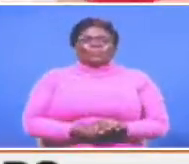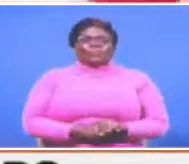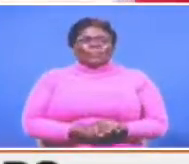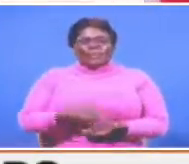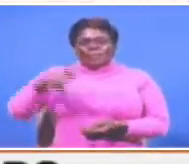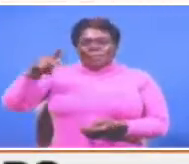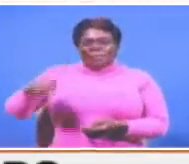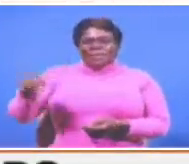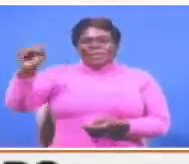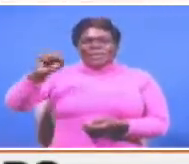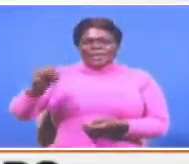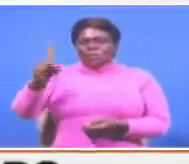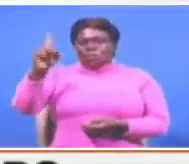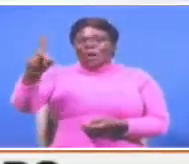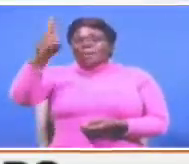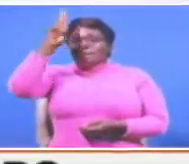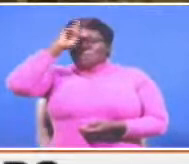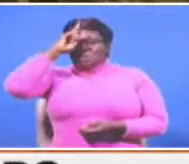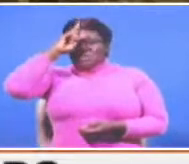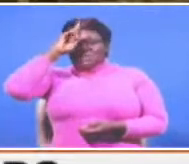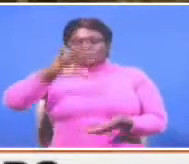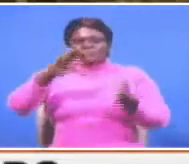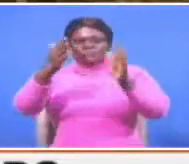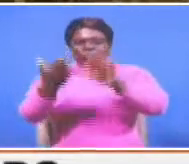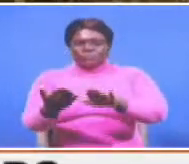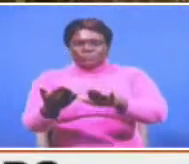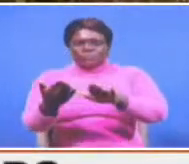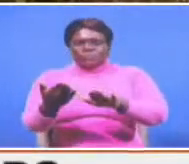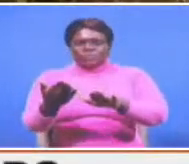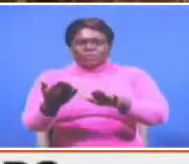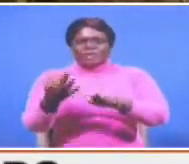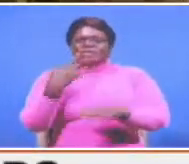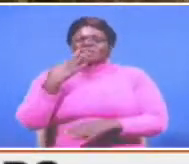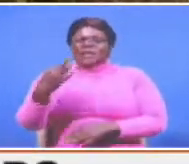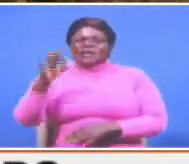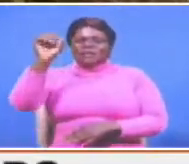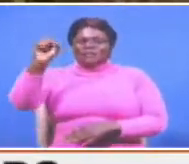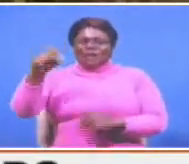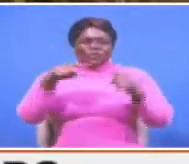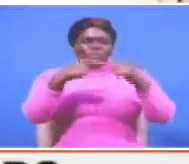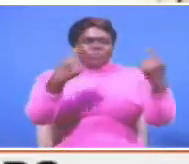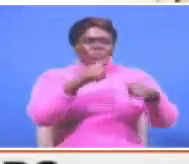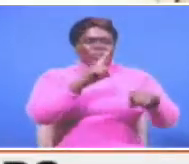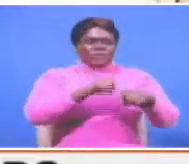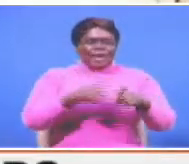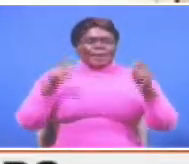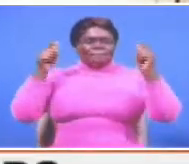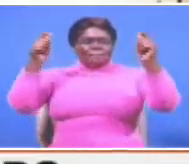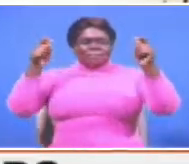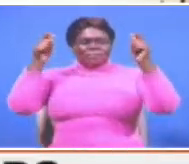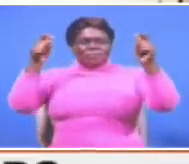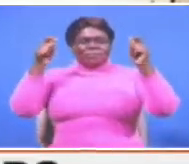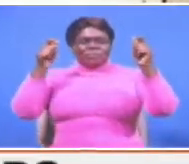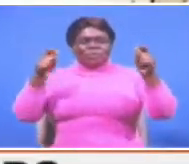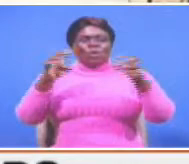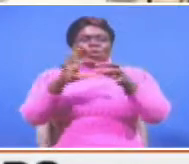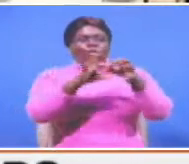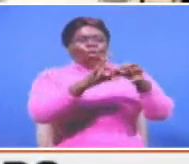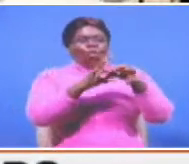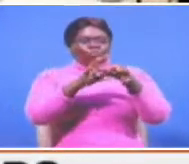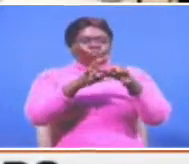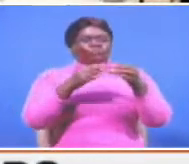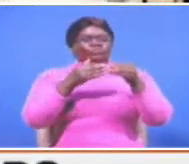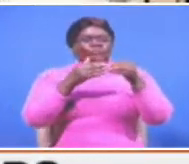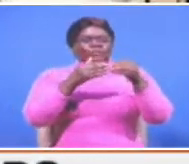The PS says one police officer lost his life while 305 were injured during the anti-government protest led by the opposition